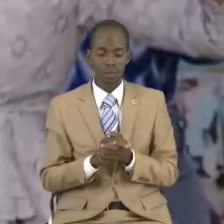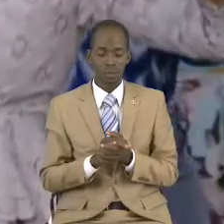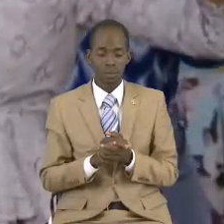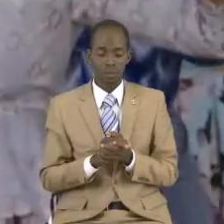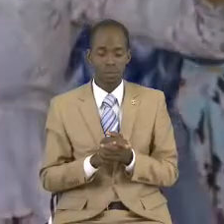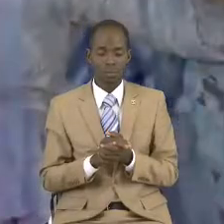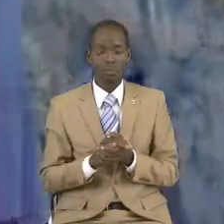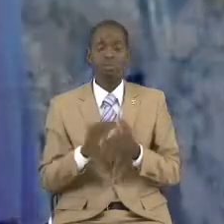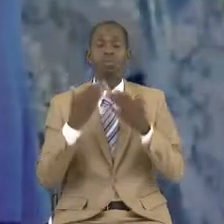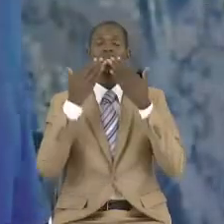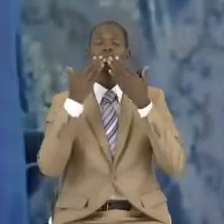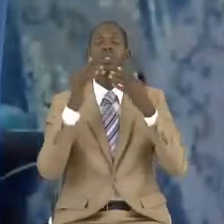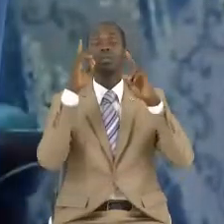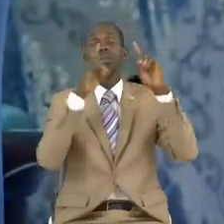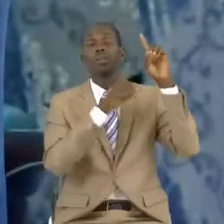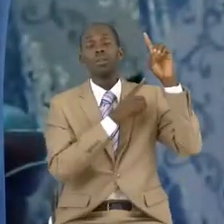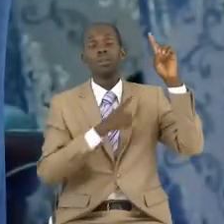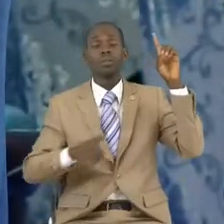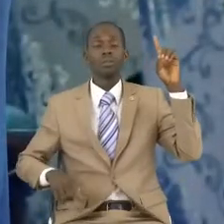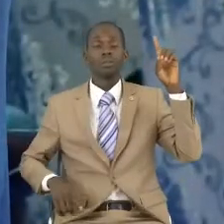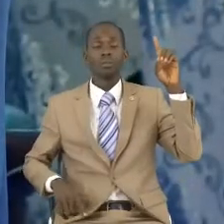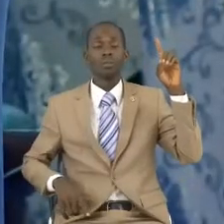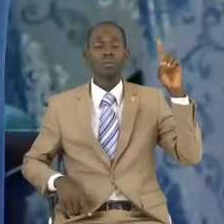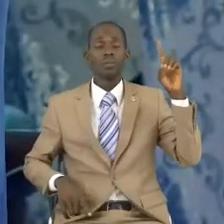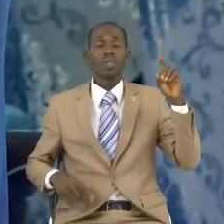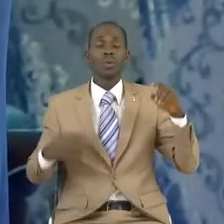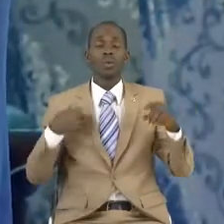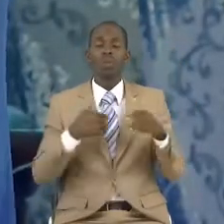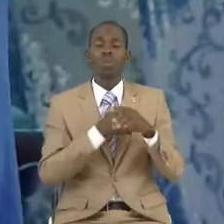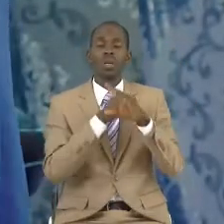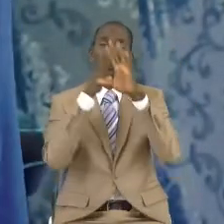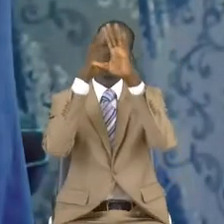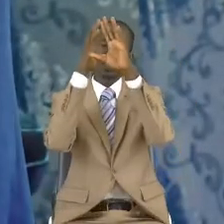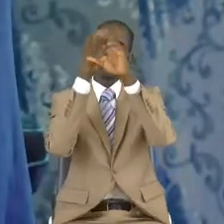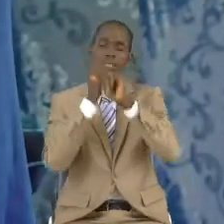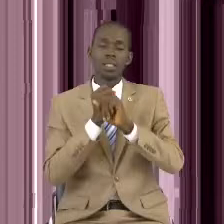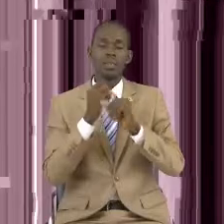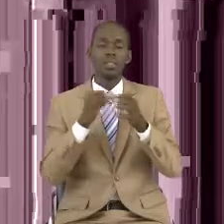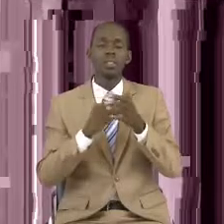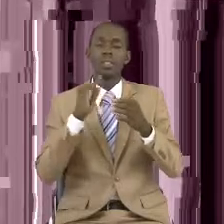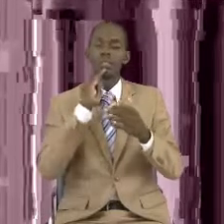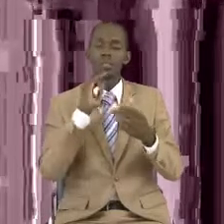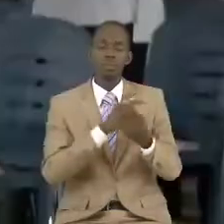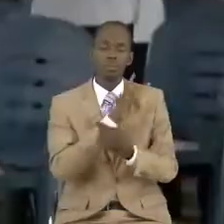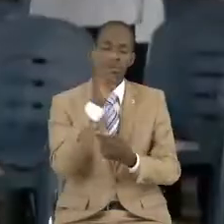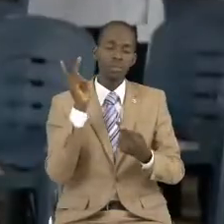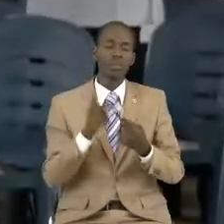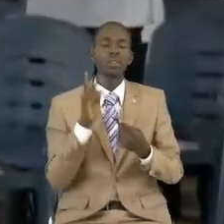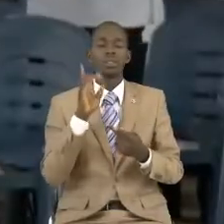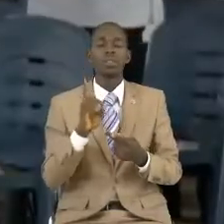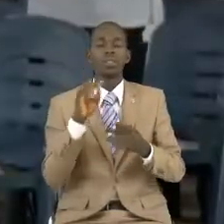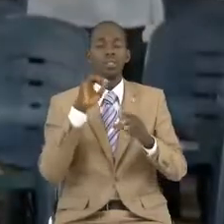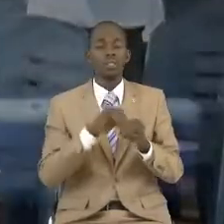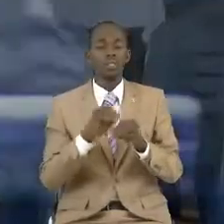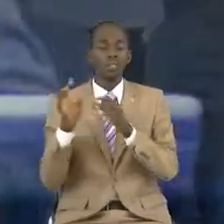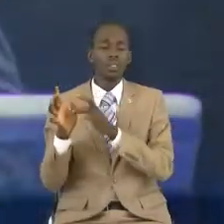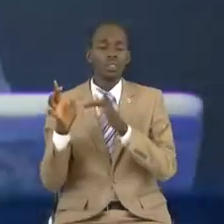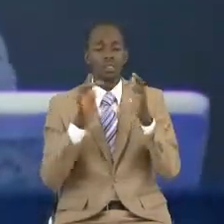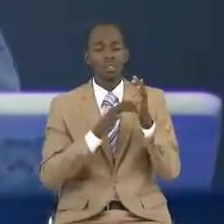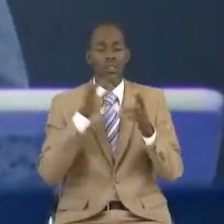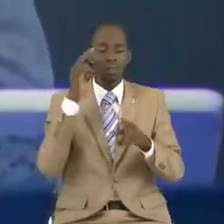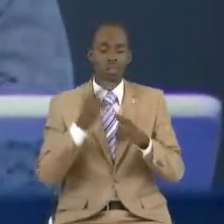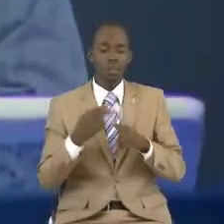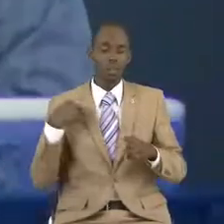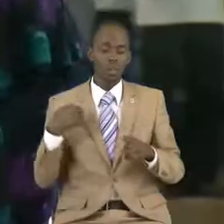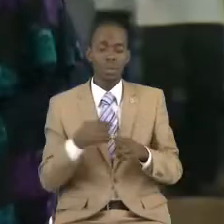thank you lord we receive it is done in jesus name we